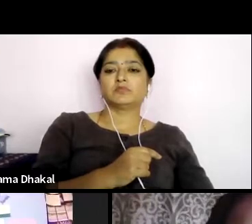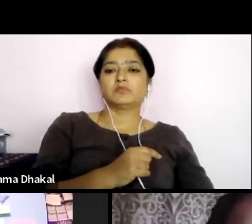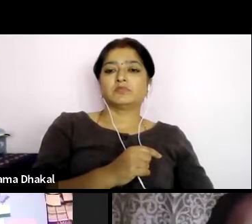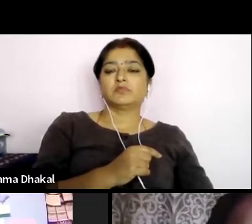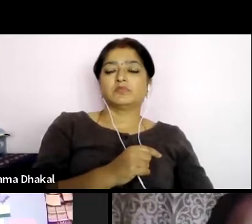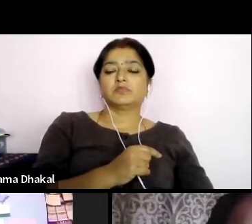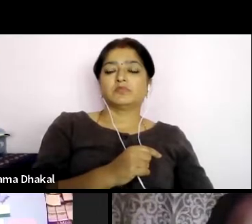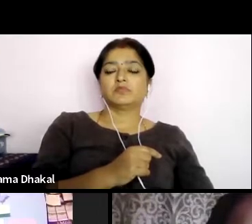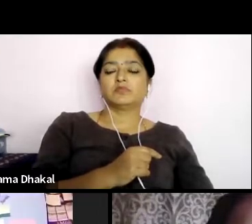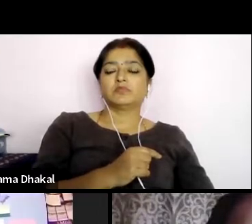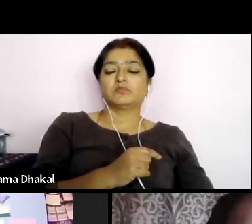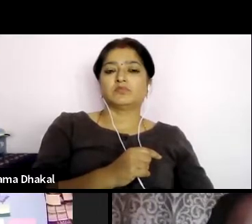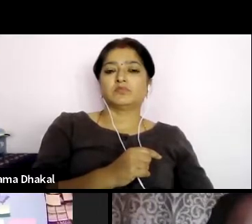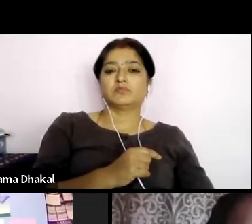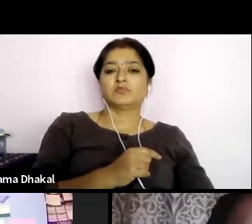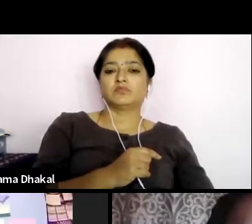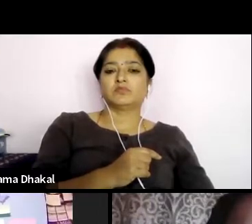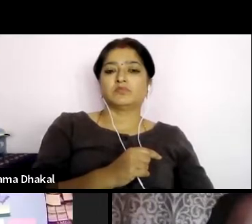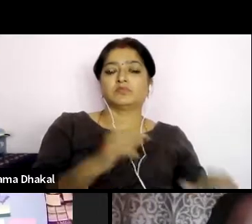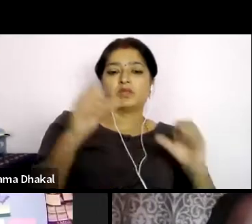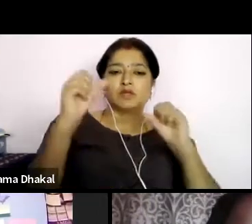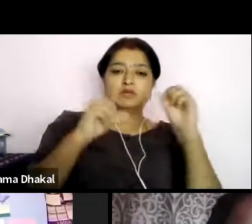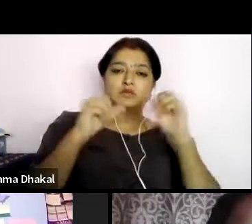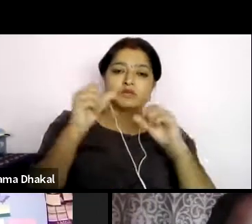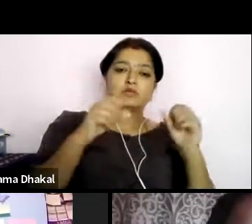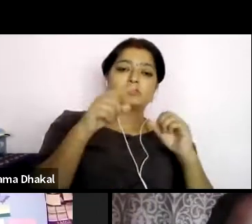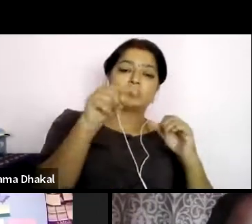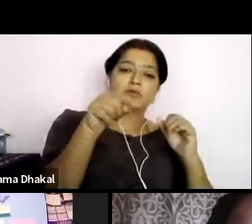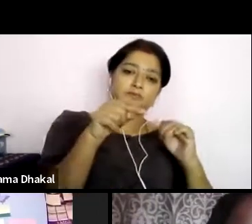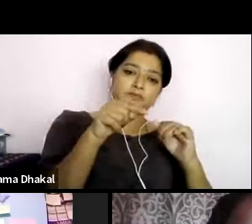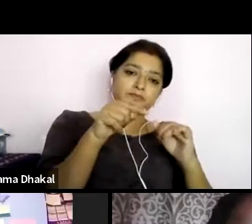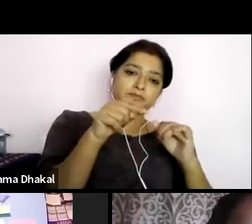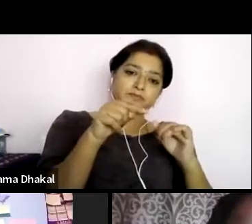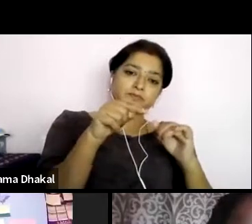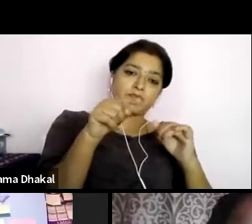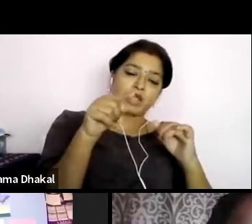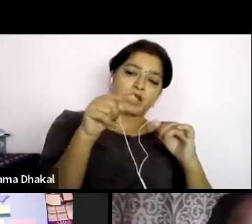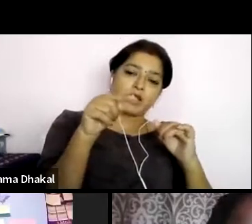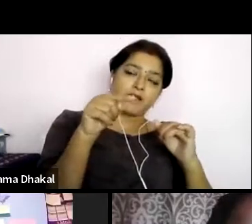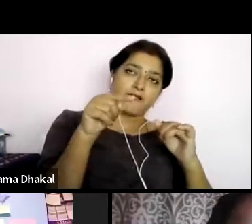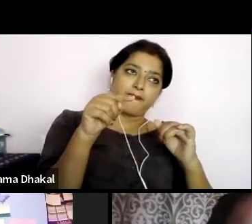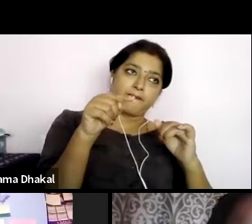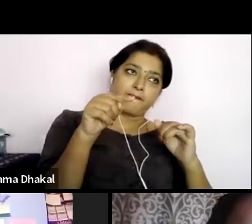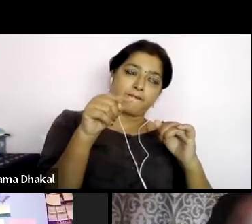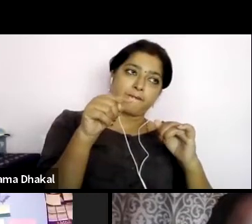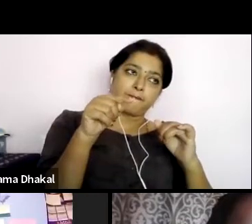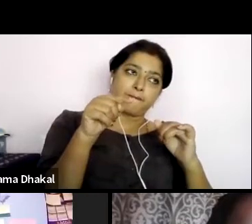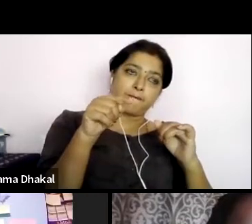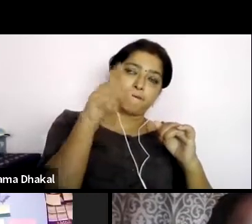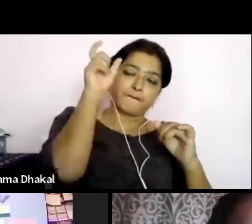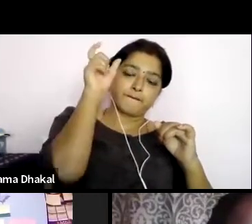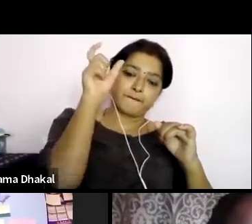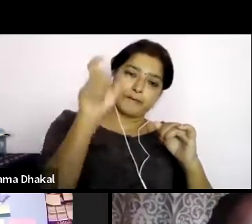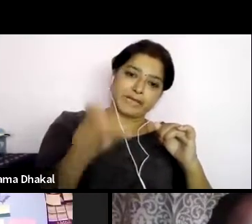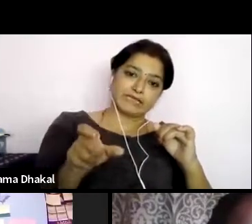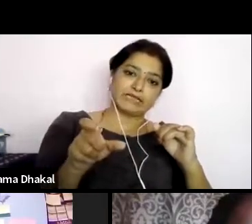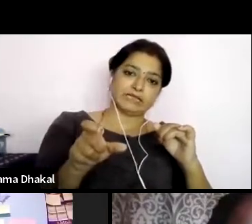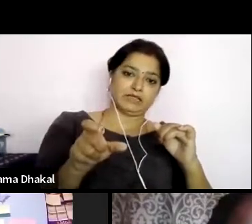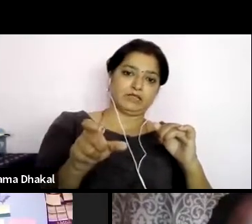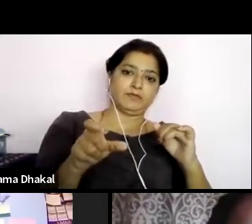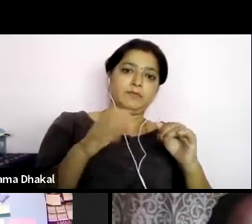when it comes to disaster risk, finance, and insurance. We know that the government creates policies and or